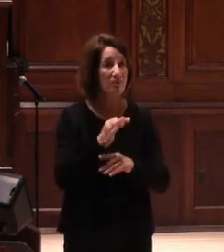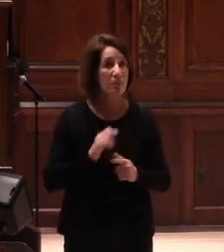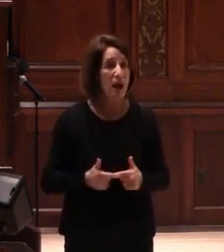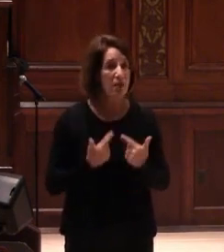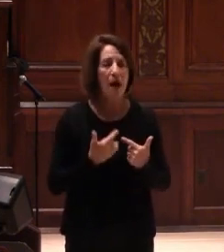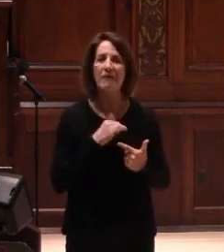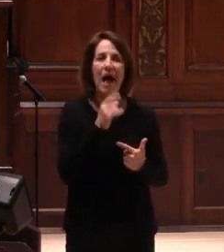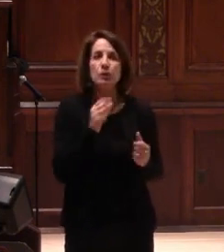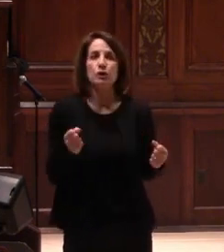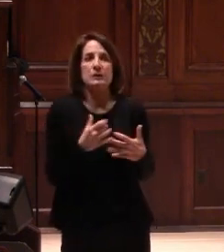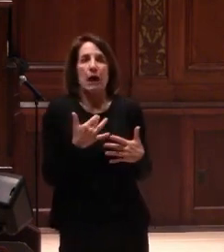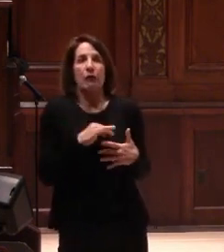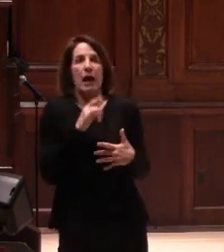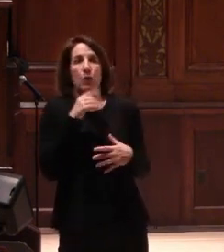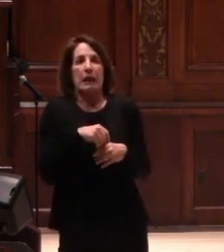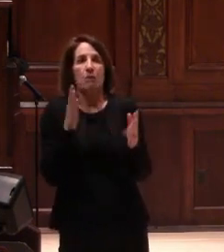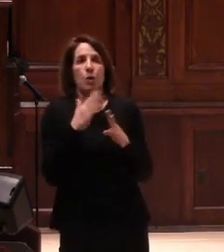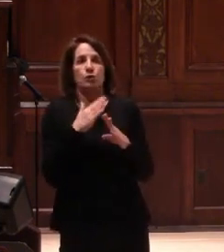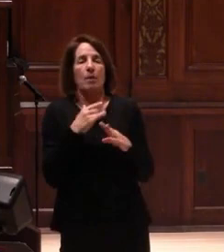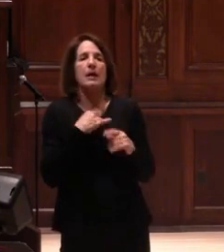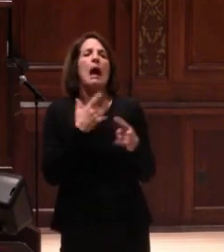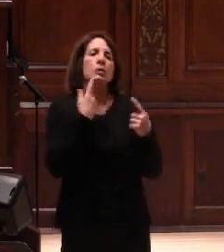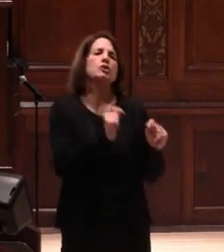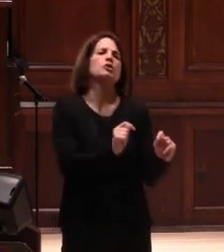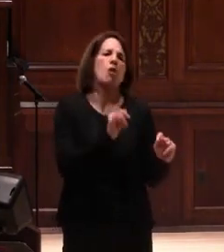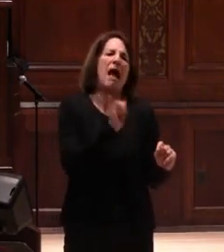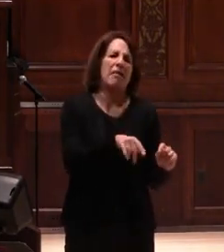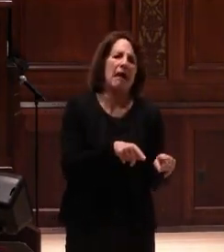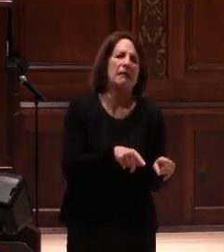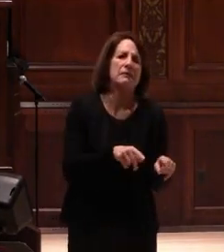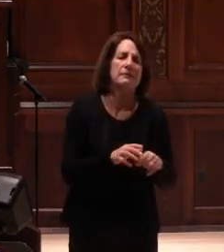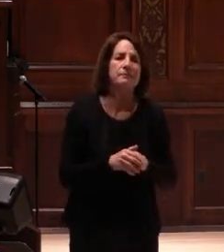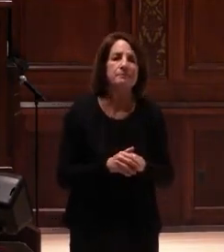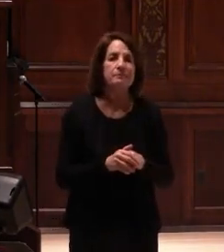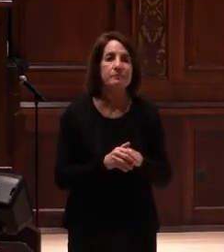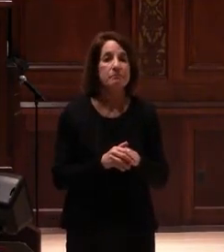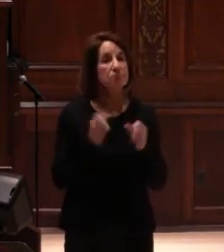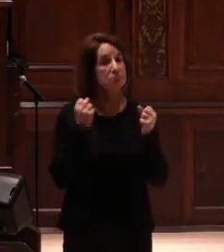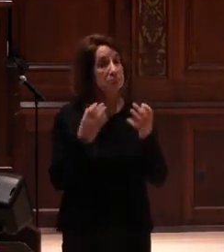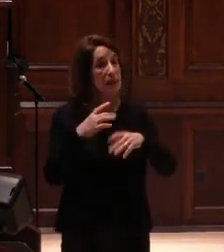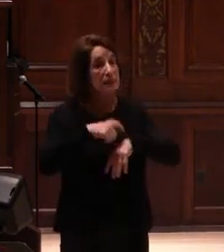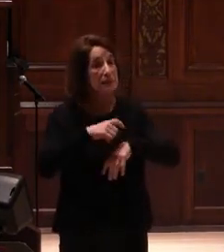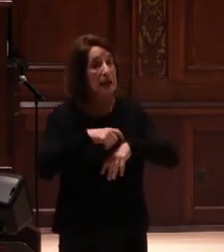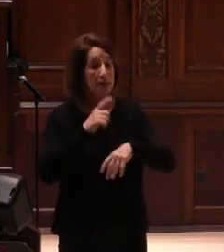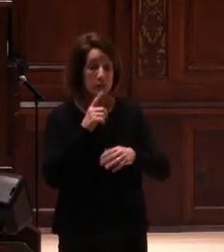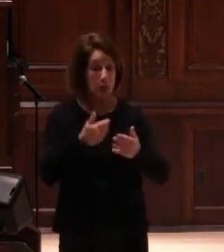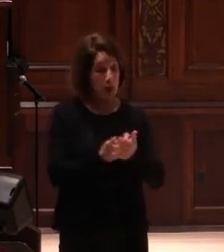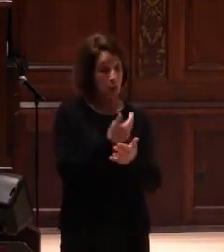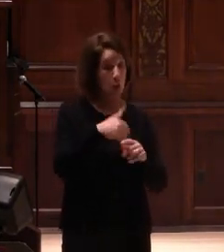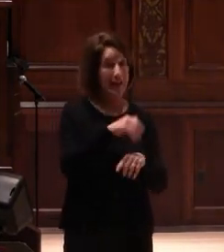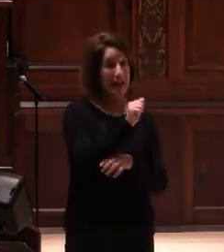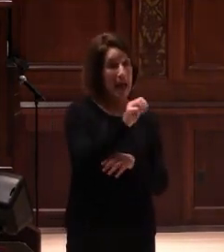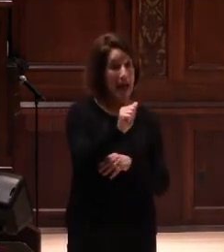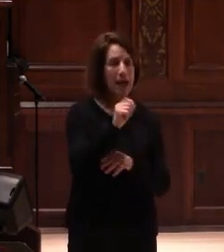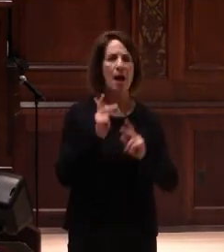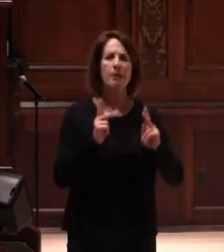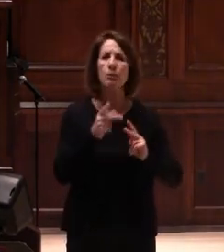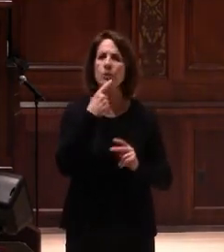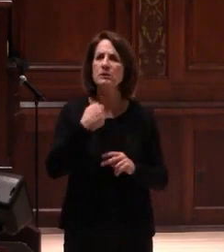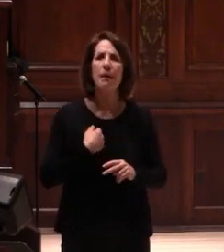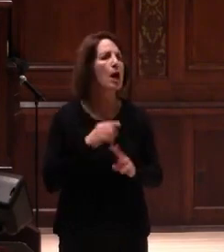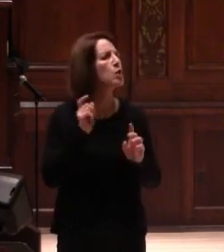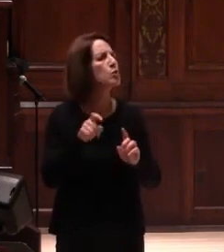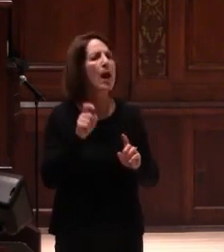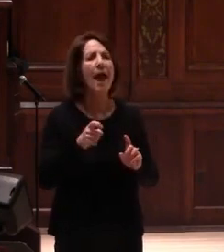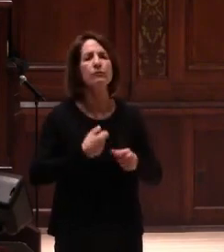more trouble, and I'll just give this a try." A lot of times when I was new in AA, people would say to me, "You just have